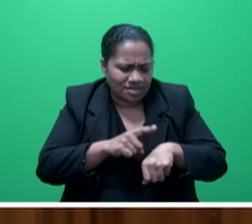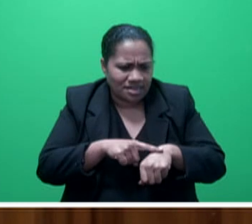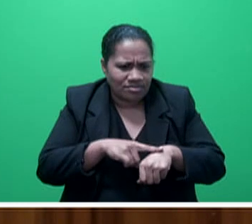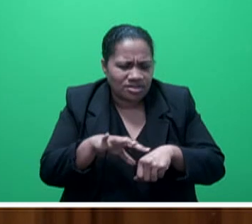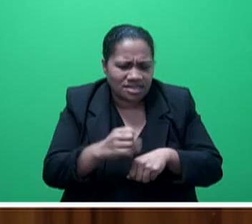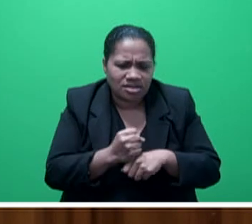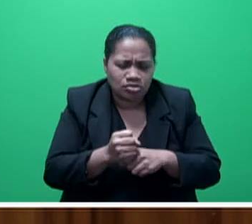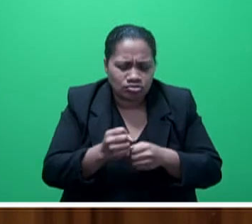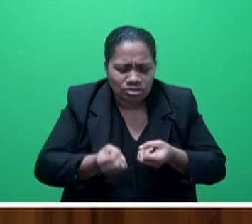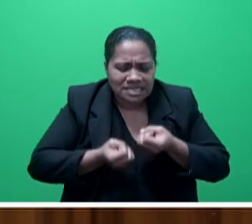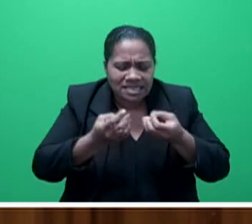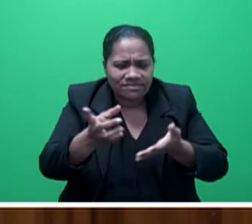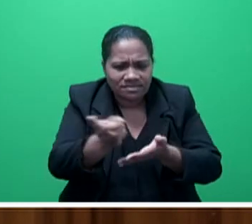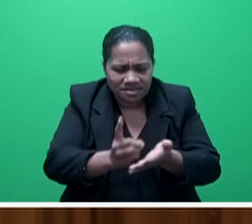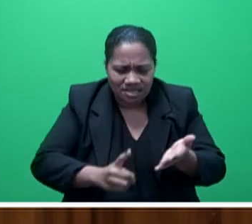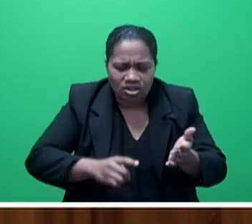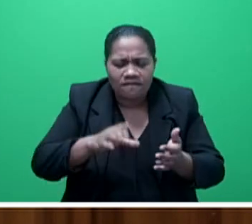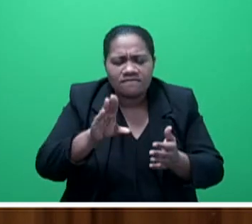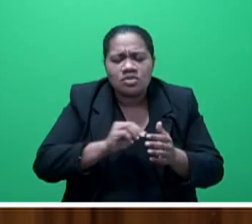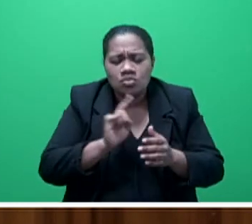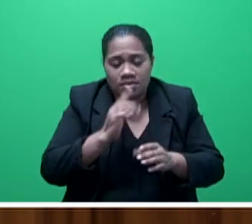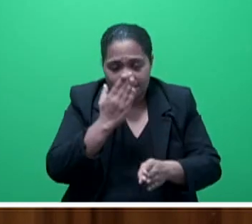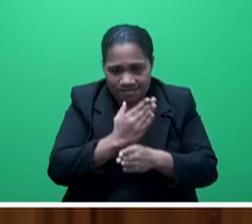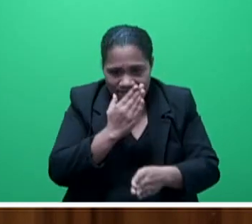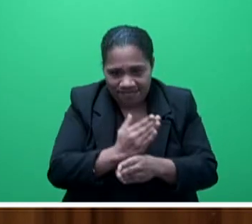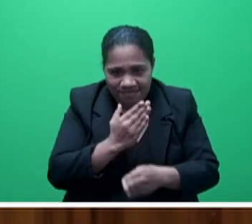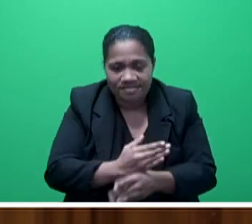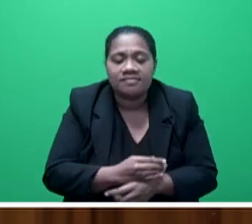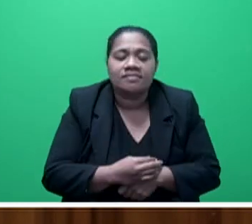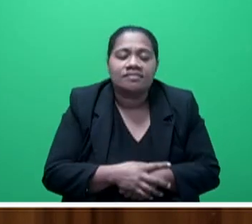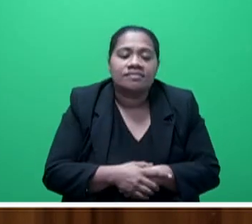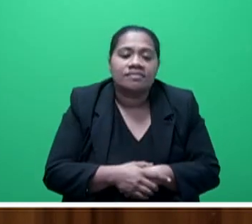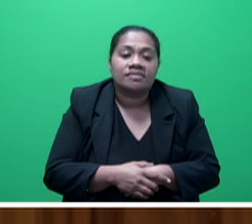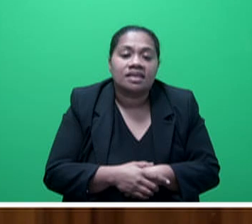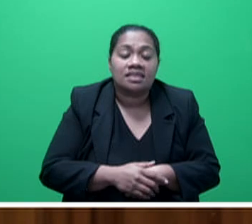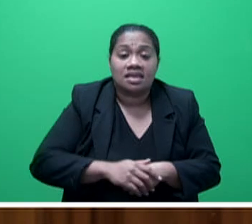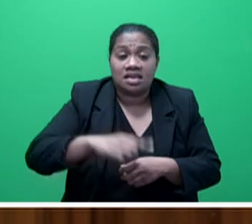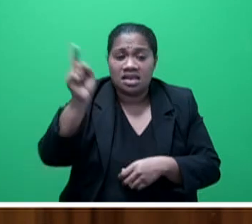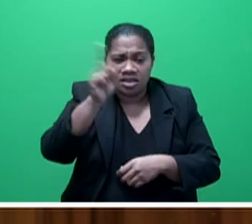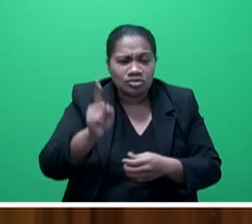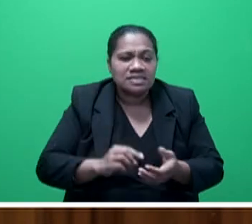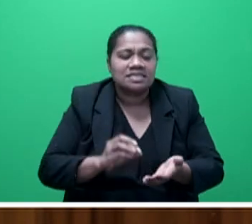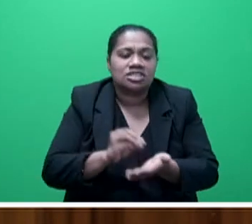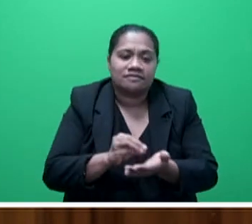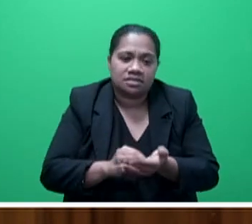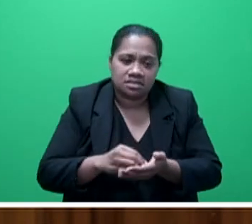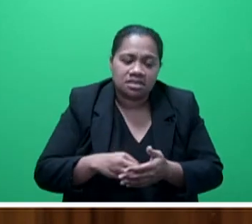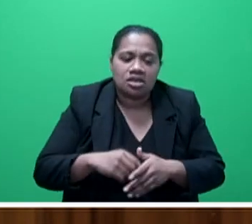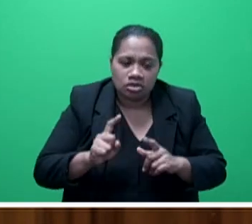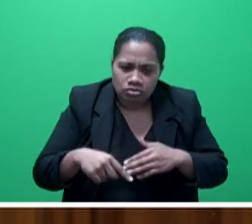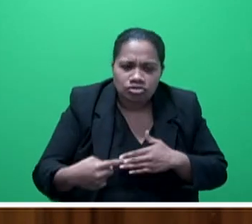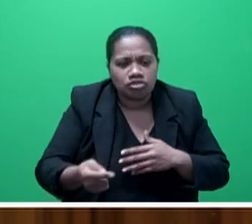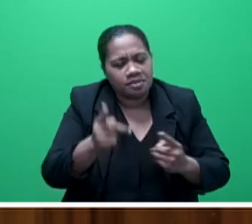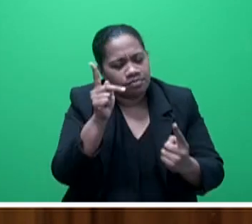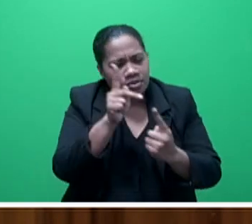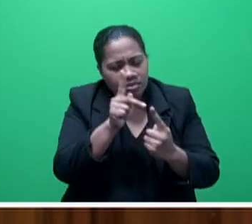costing works. Providing affordable and sustainable electricity services remains a priority. $7.8